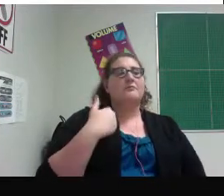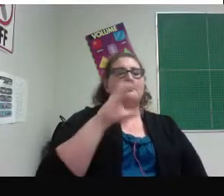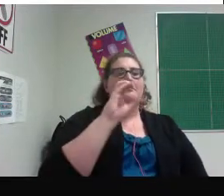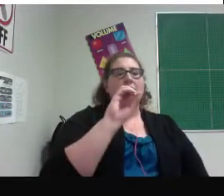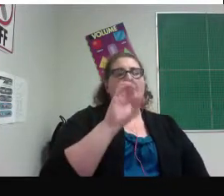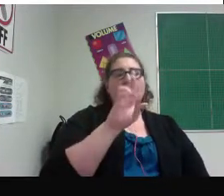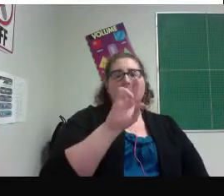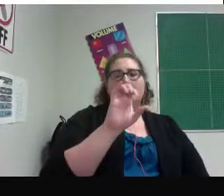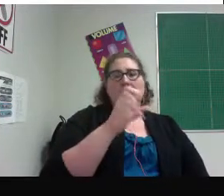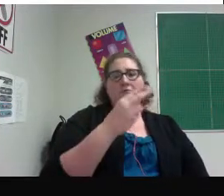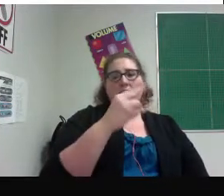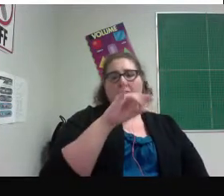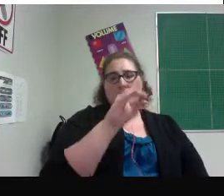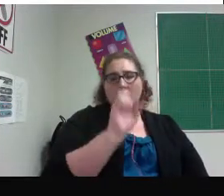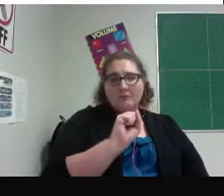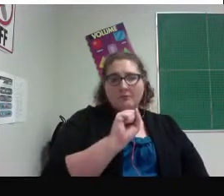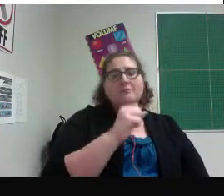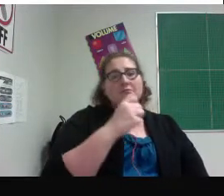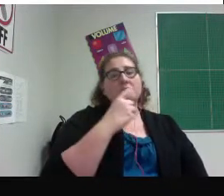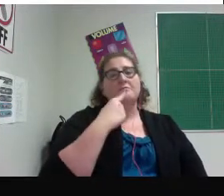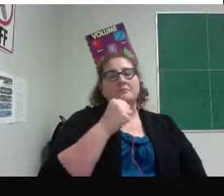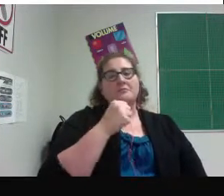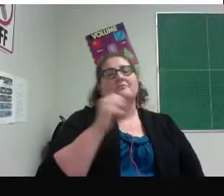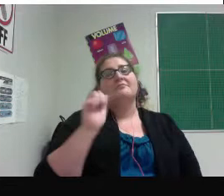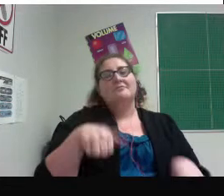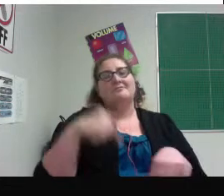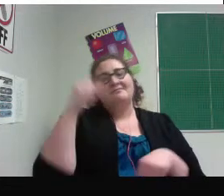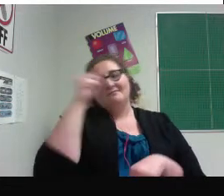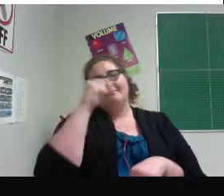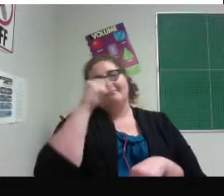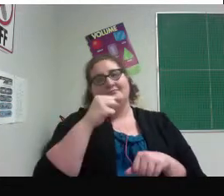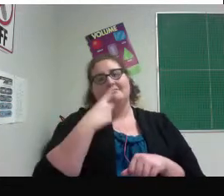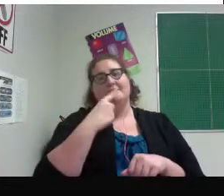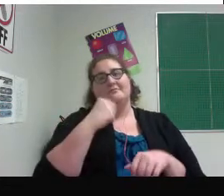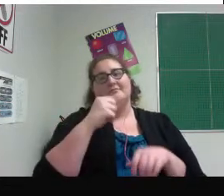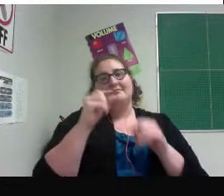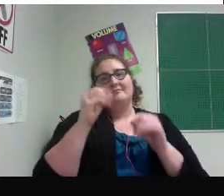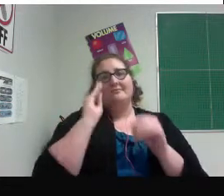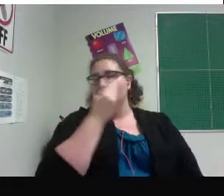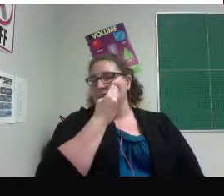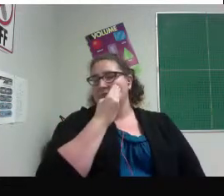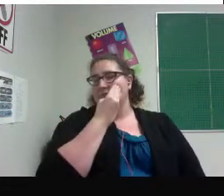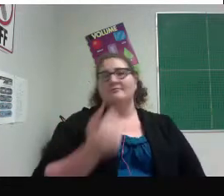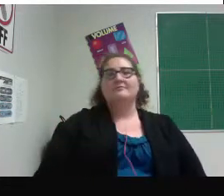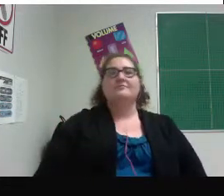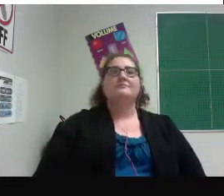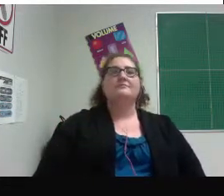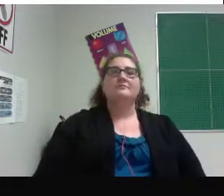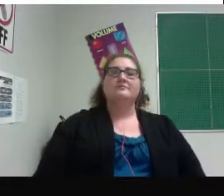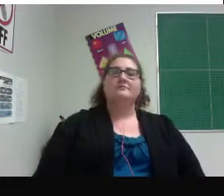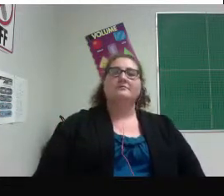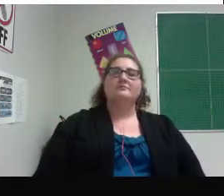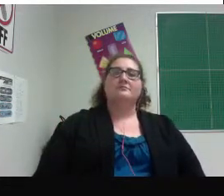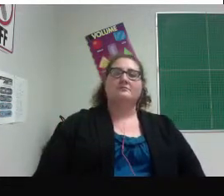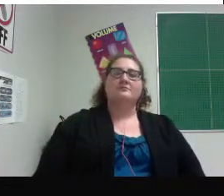You could have orchids. You can, by the way, you can Google red flowers.